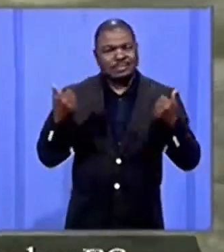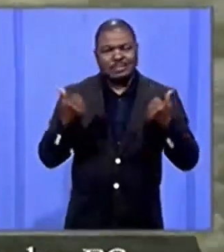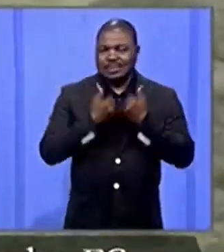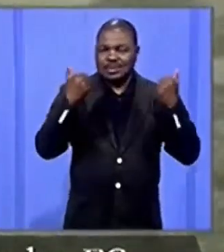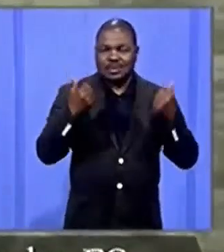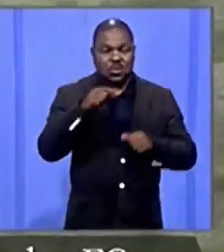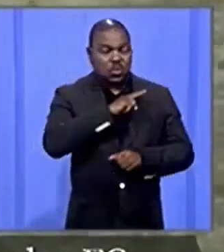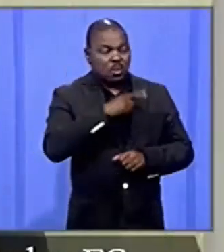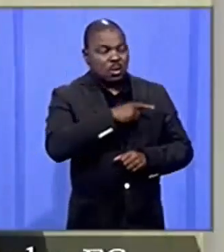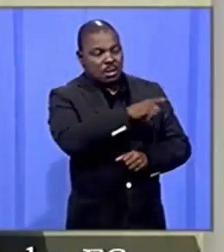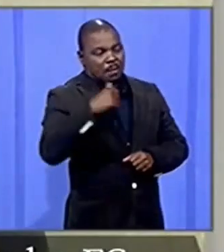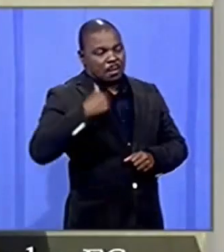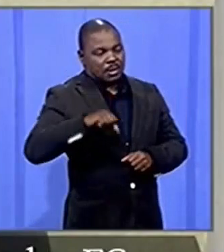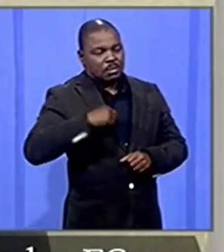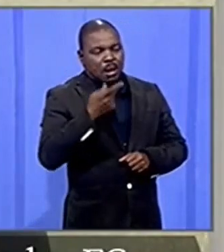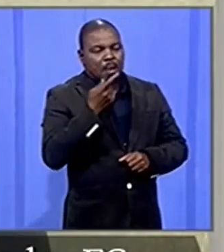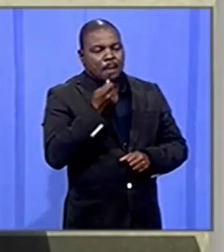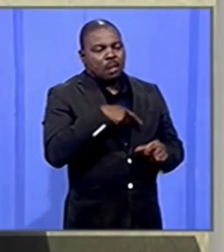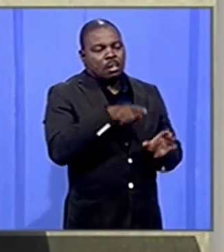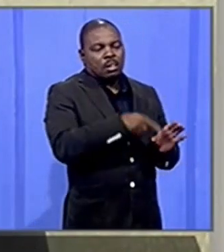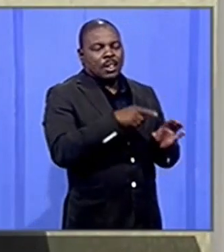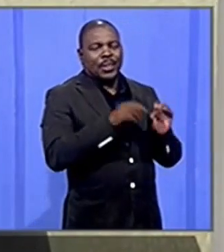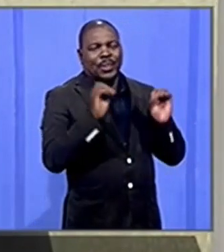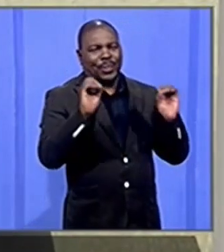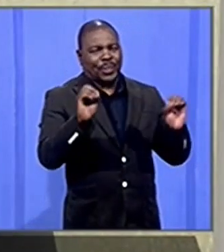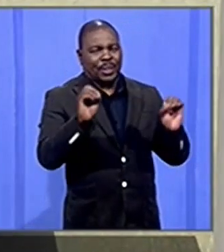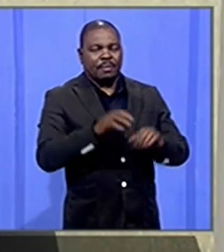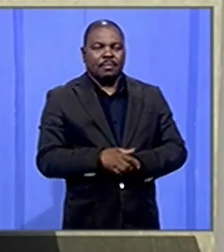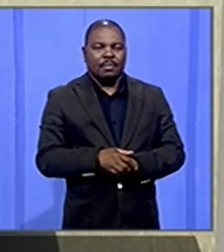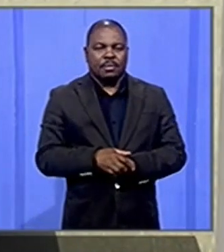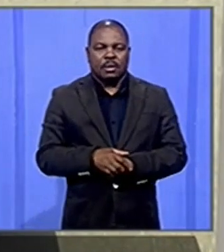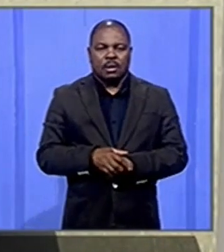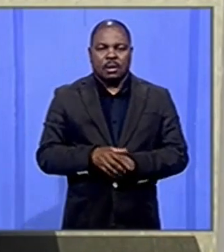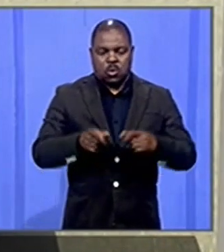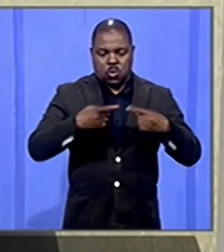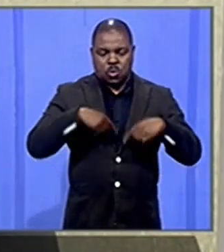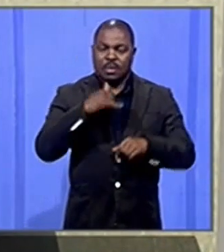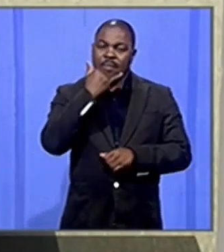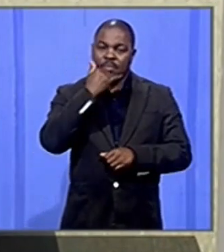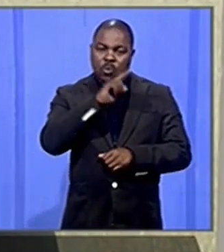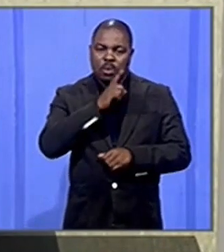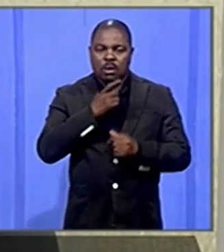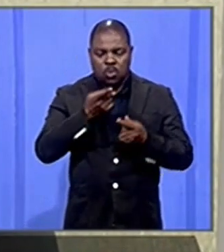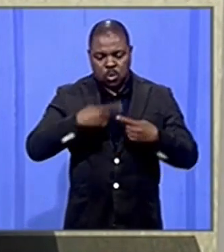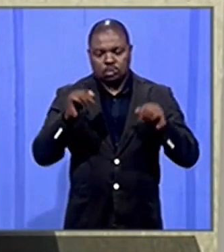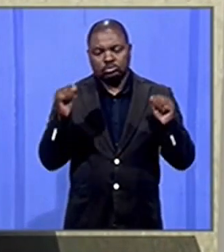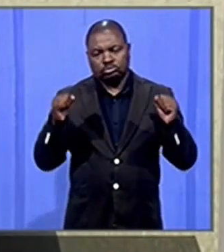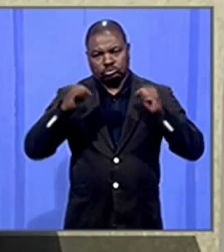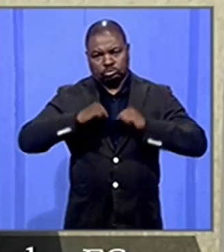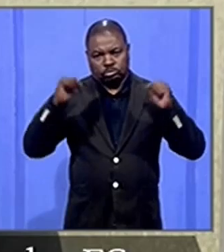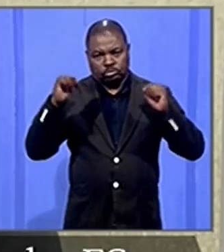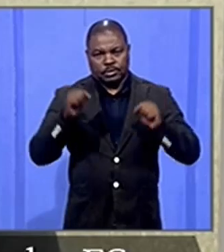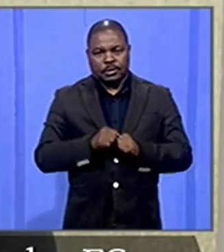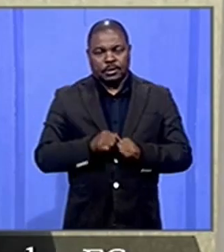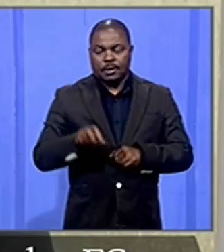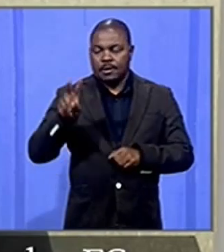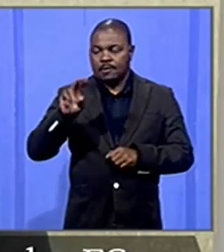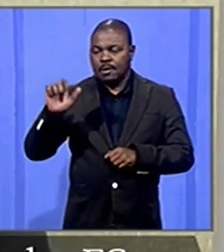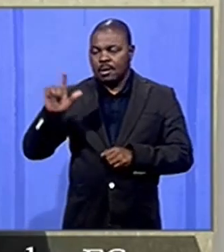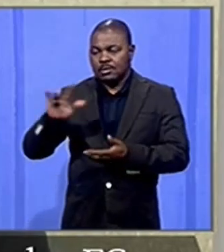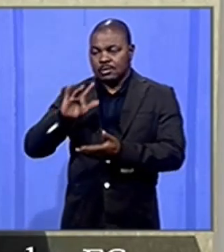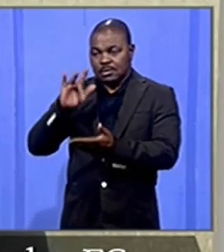ba senang lotseno. We are happy to say that we have arrived at an understanding or an agreement between Vaal Central and